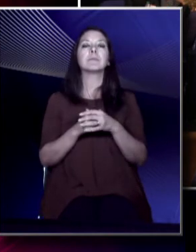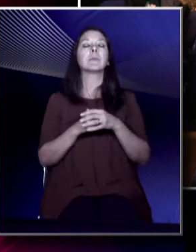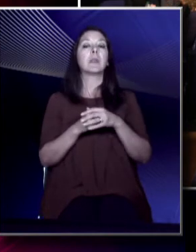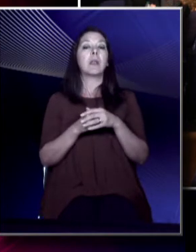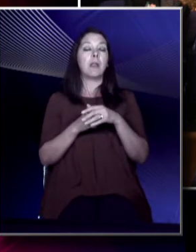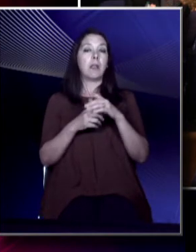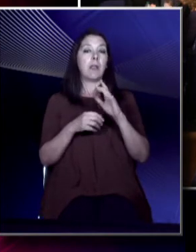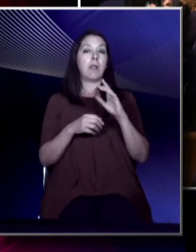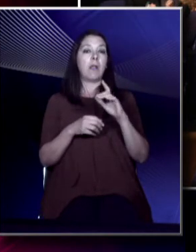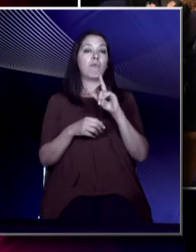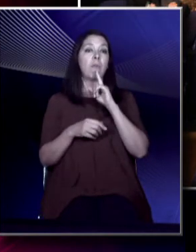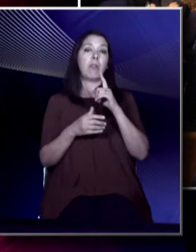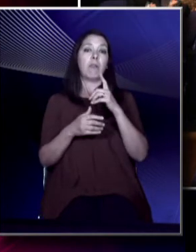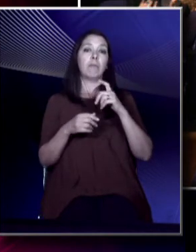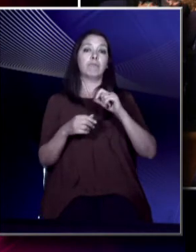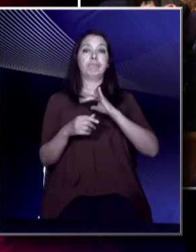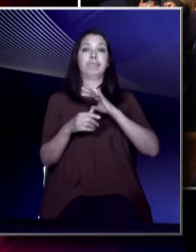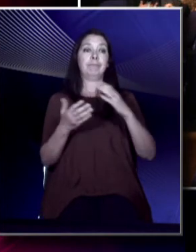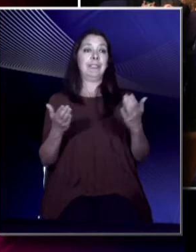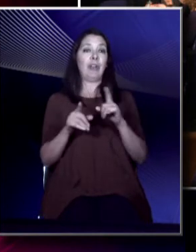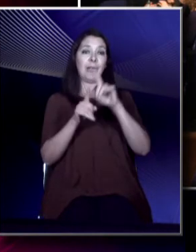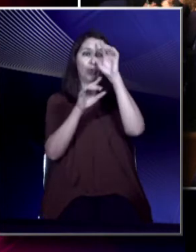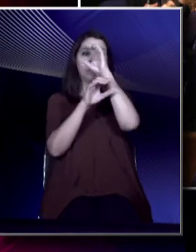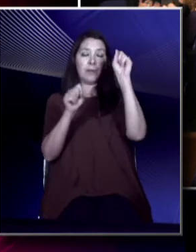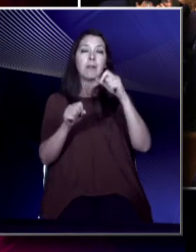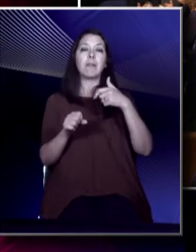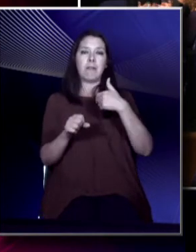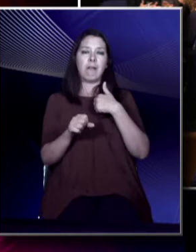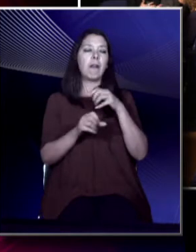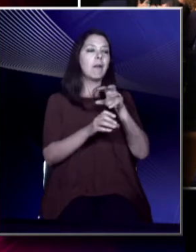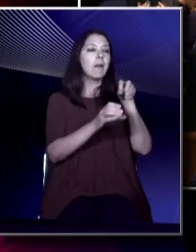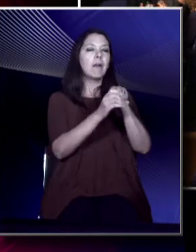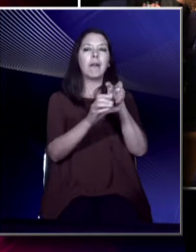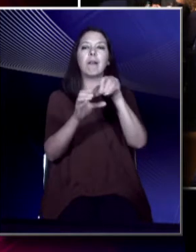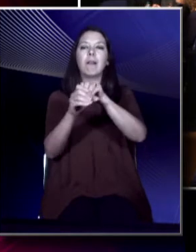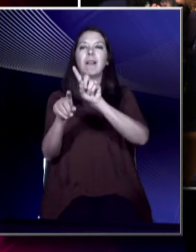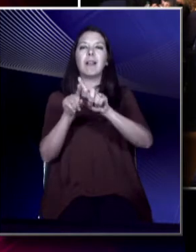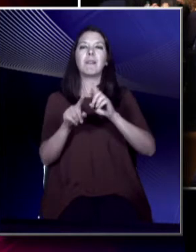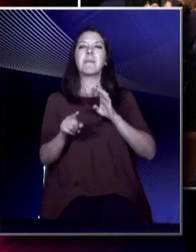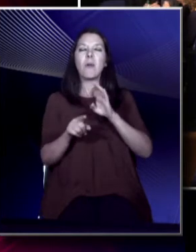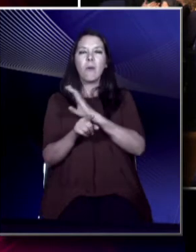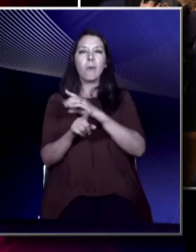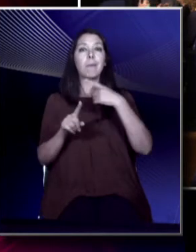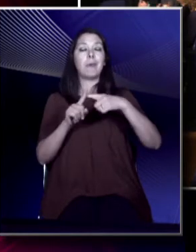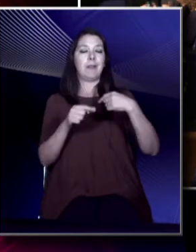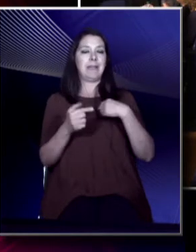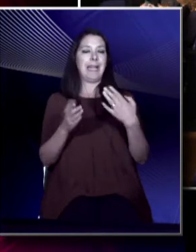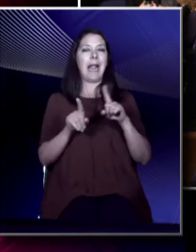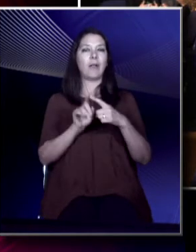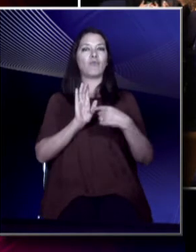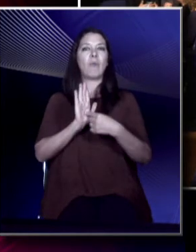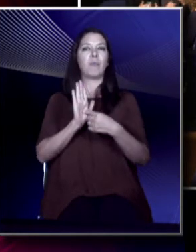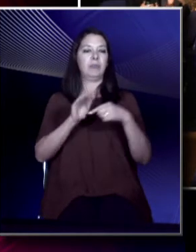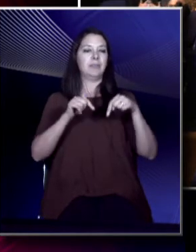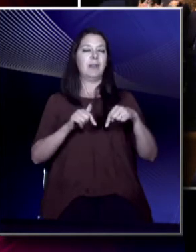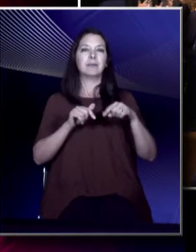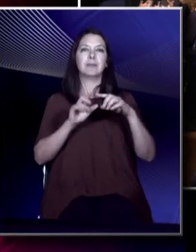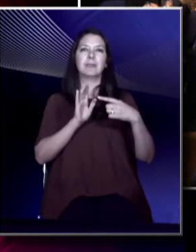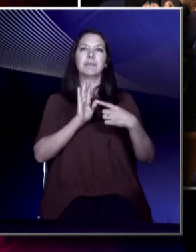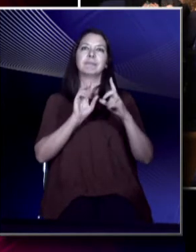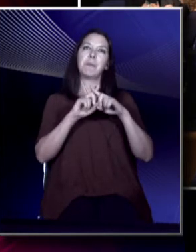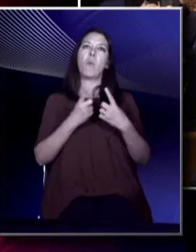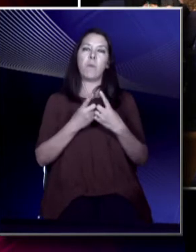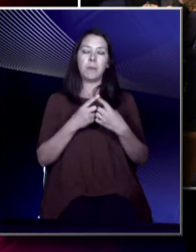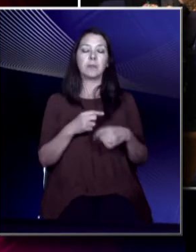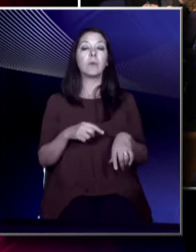the privileges of being superintendent is that I do get to serve on various boards as well as represent the department. And so not only do I serve here